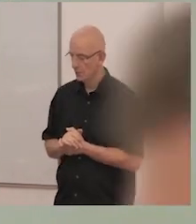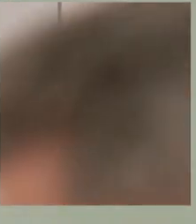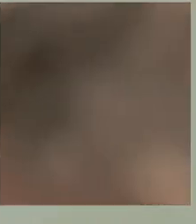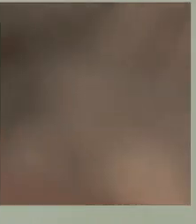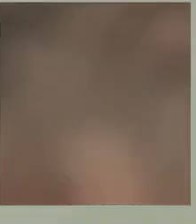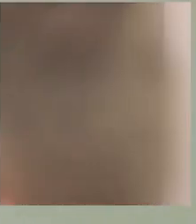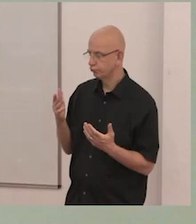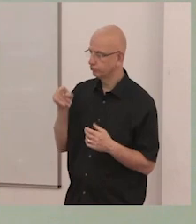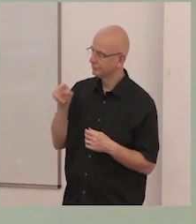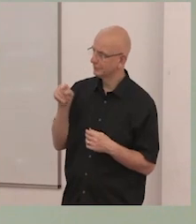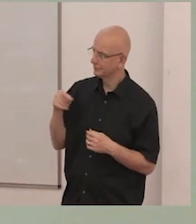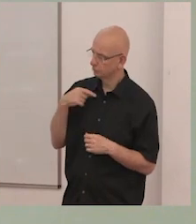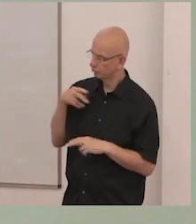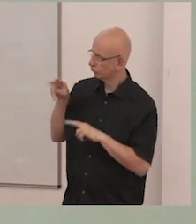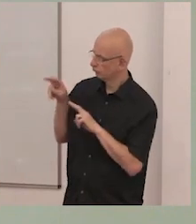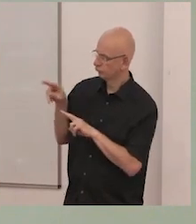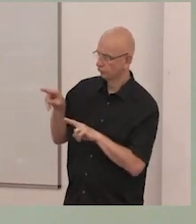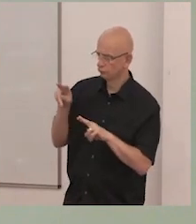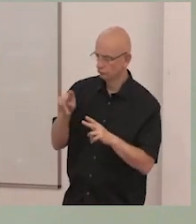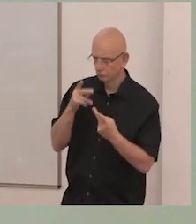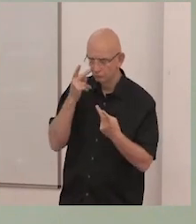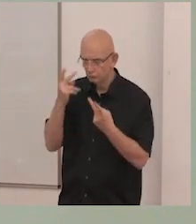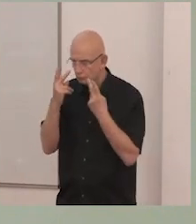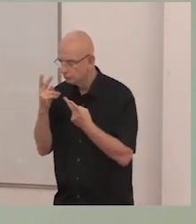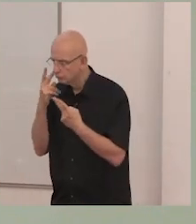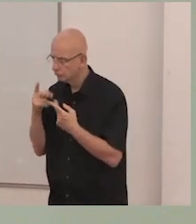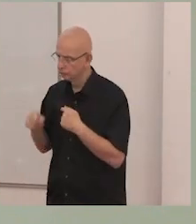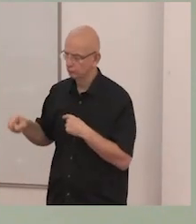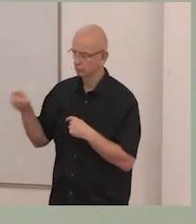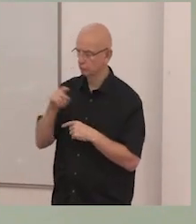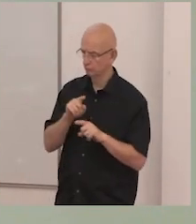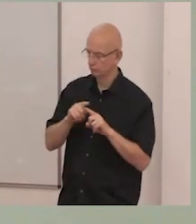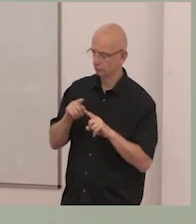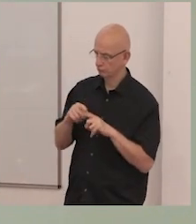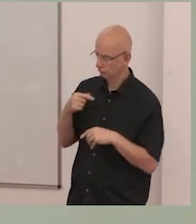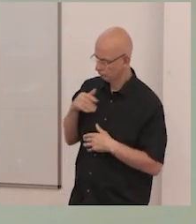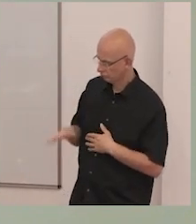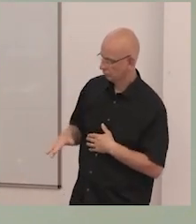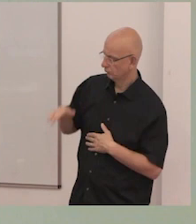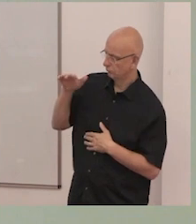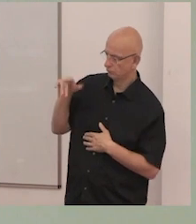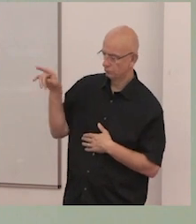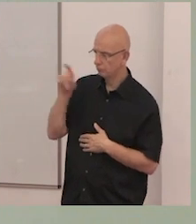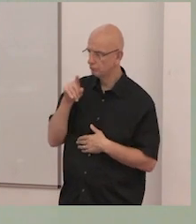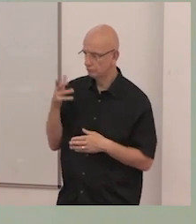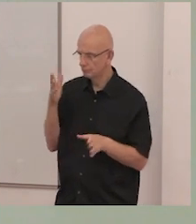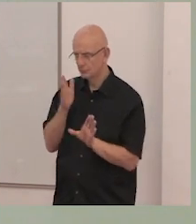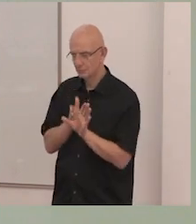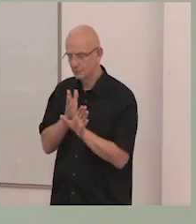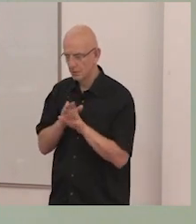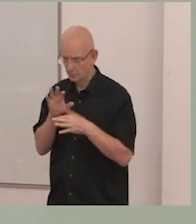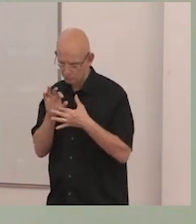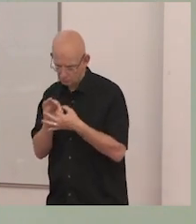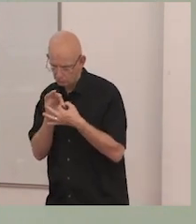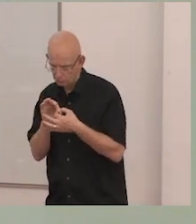also as working a lot with civil society about negative